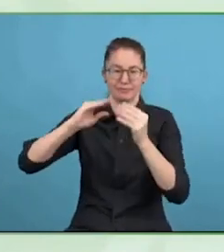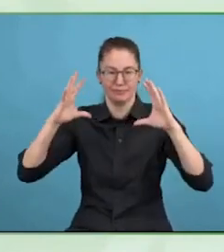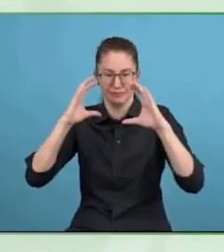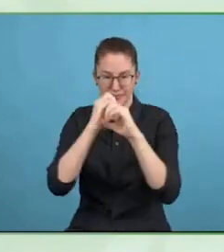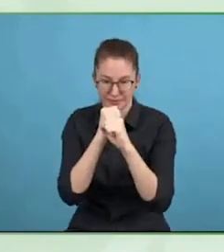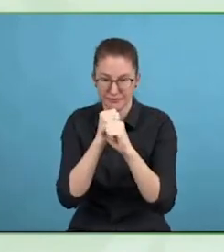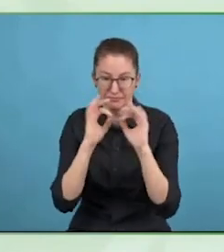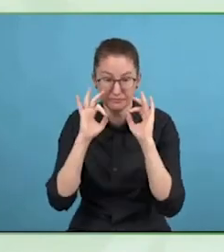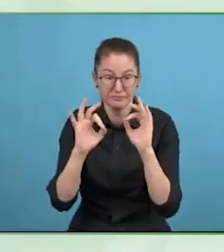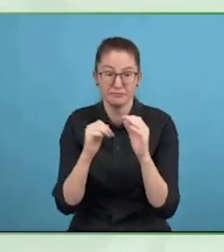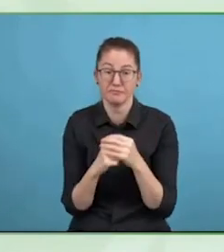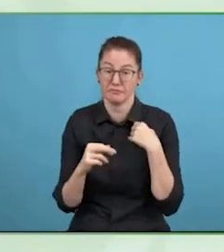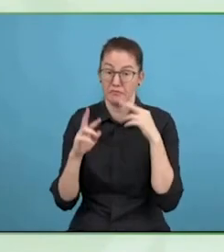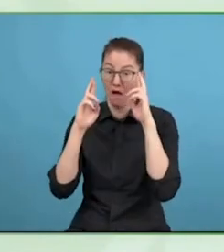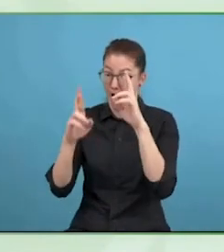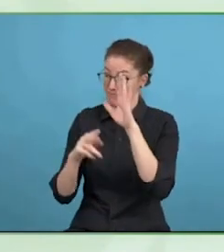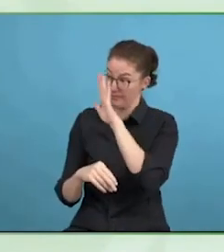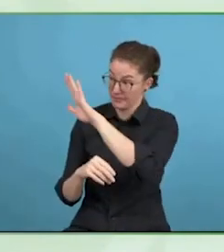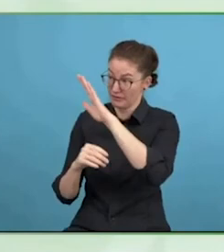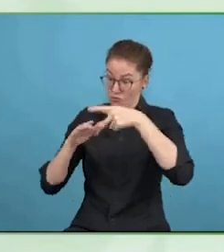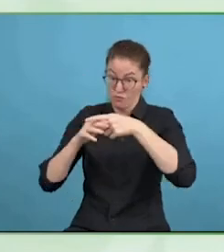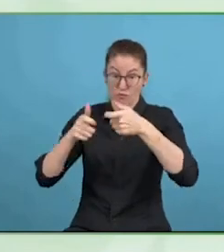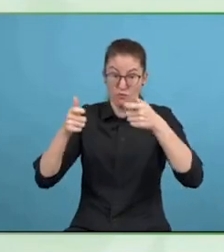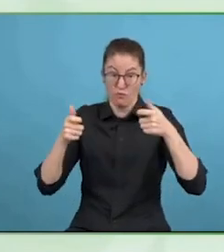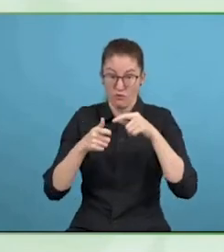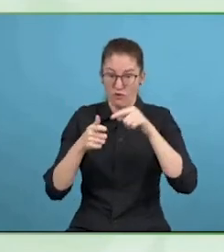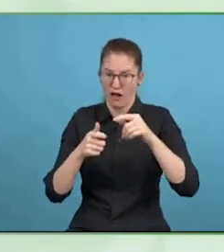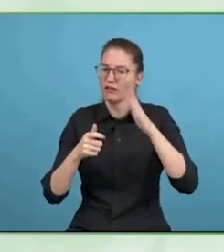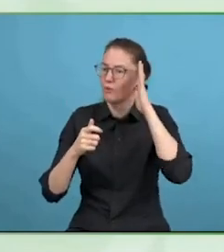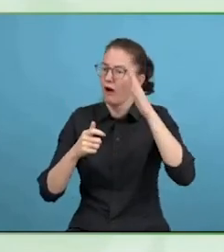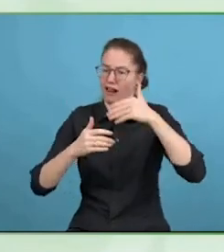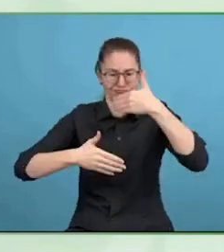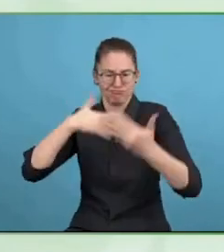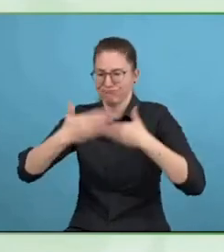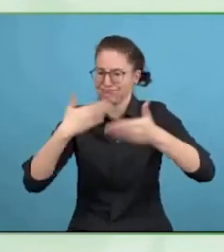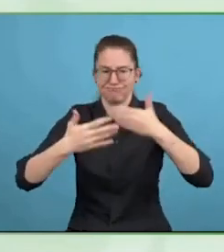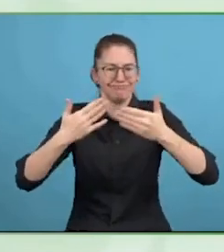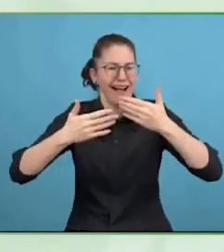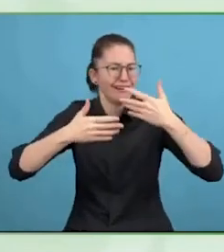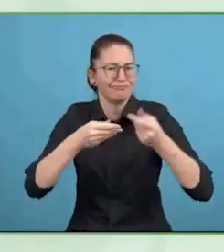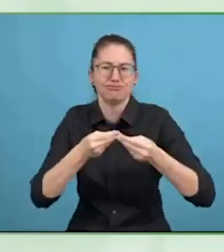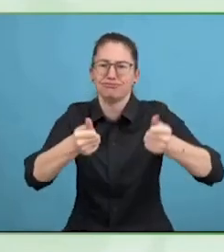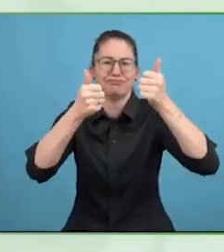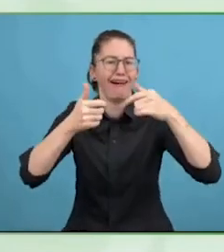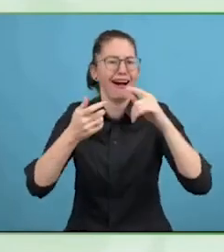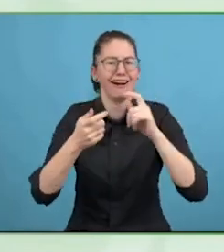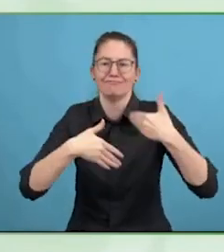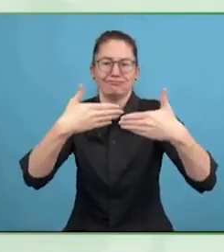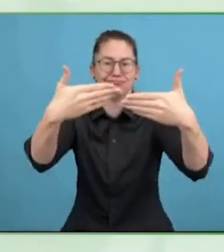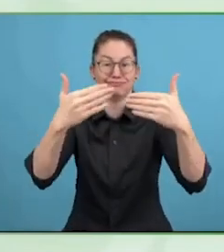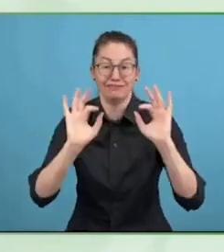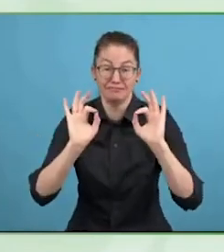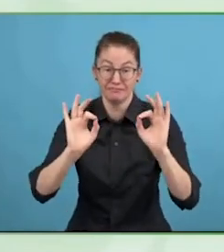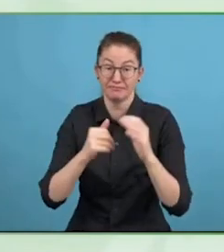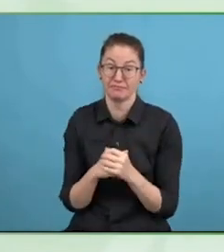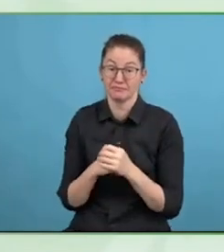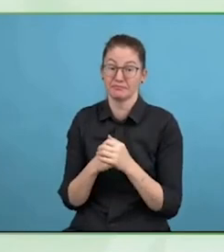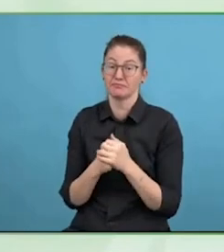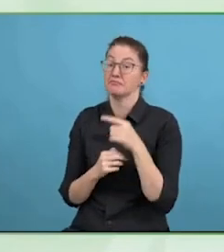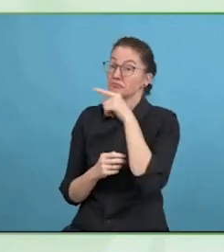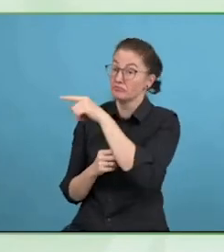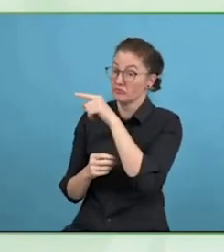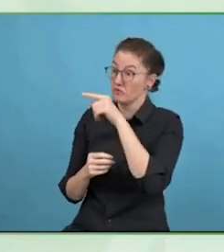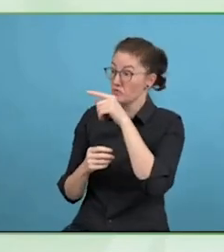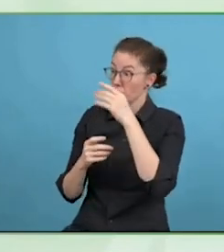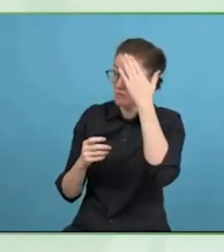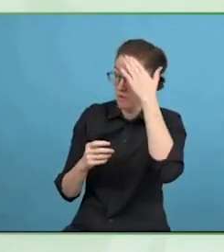that? I don't have data yet. We have presented it just in November last year, mm-hmm. and since then we